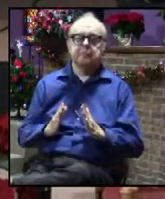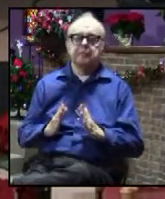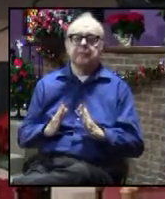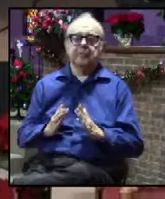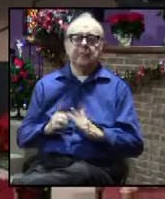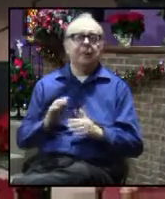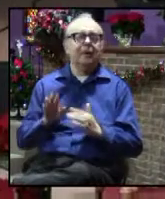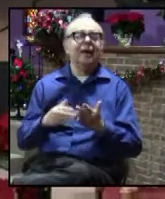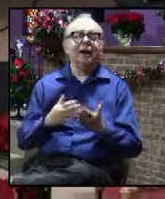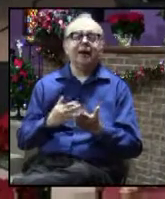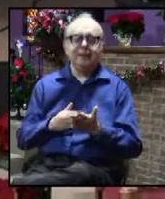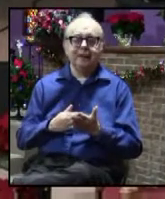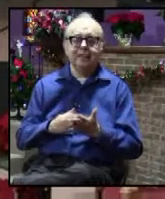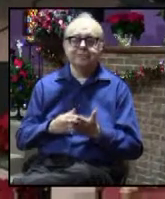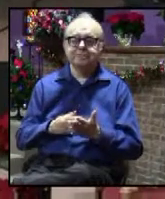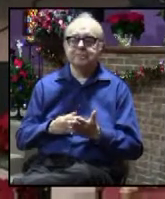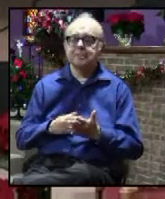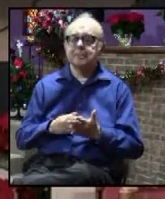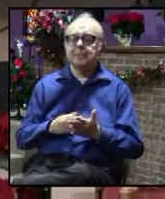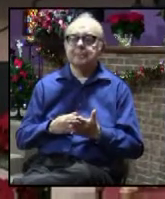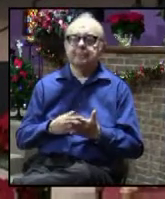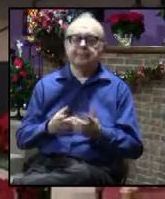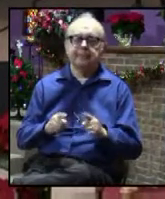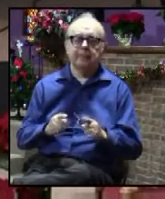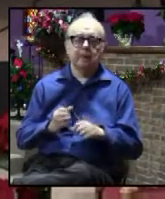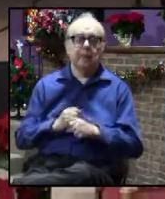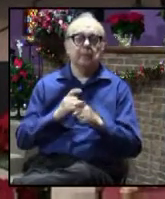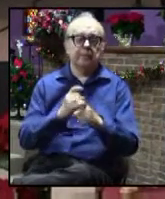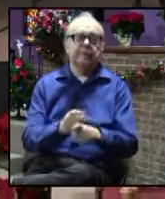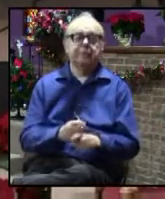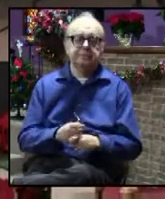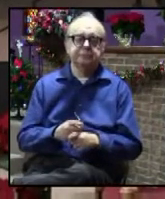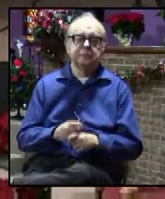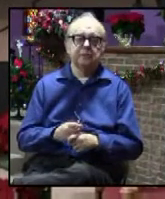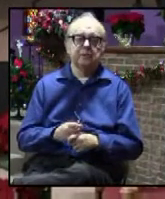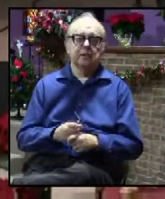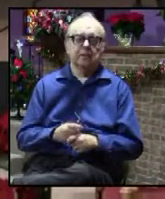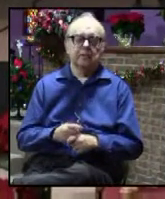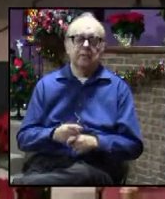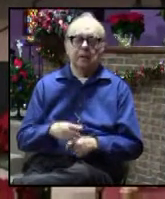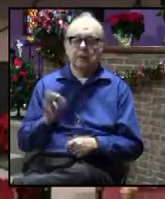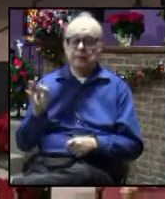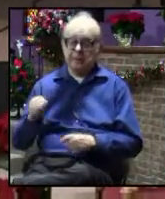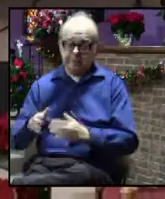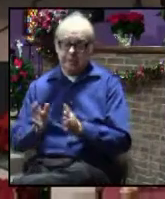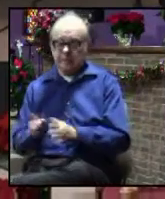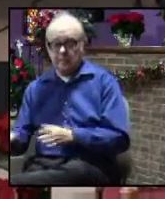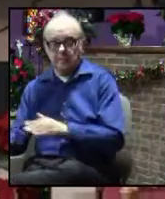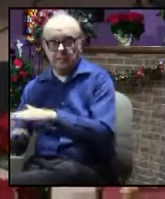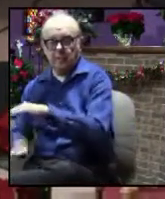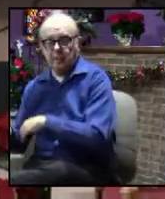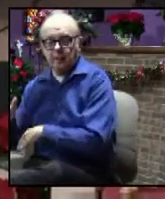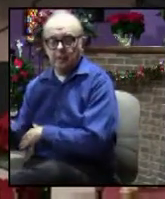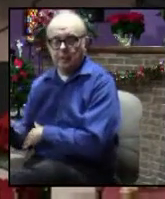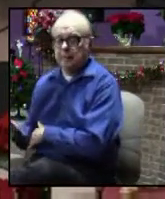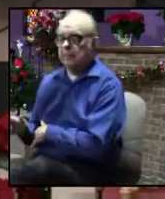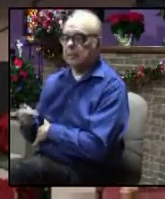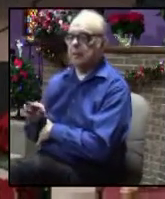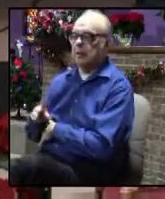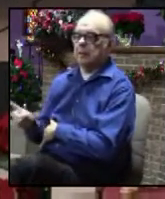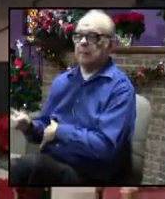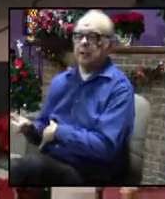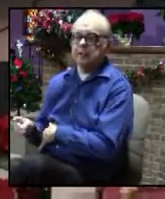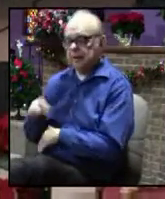all over again. When you get a present, they go up, they pick out the present. Some of the grandkids have now learned